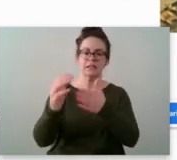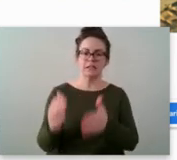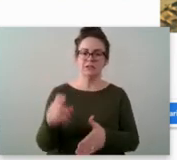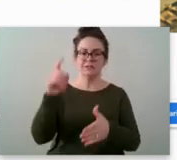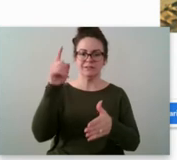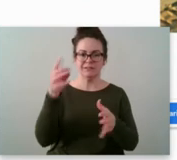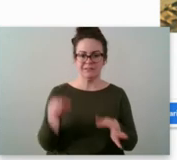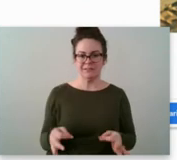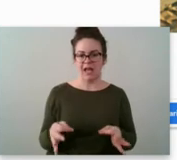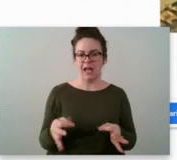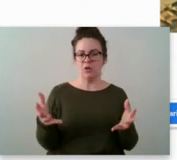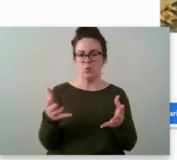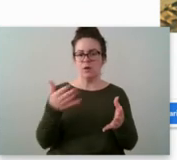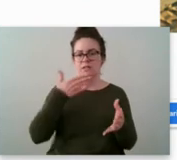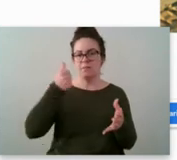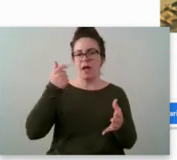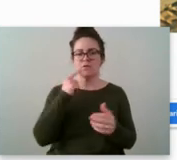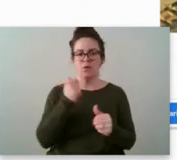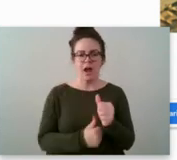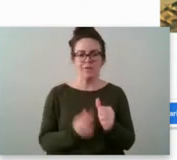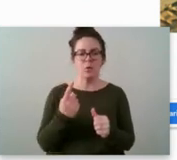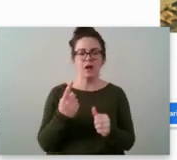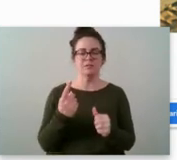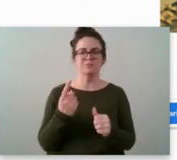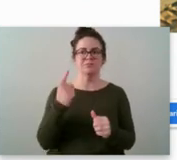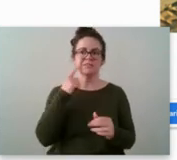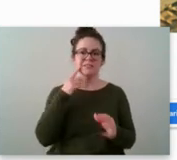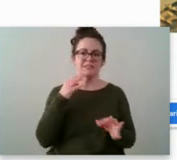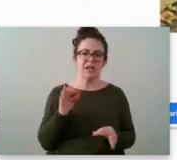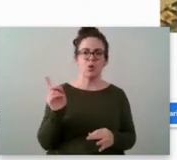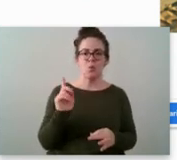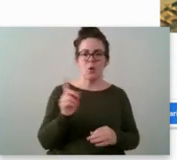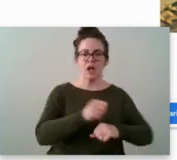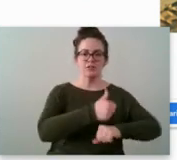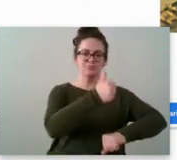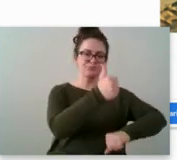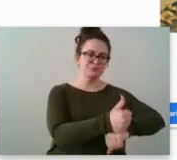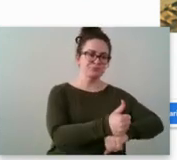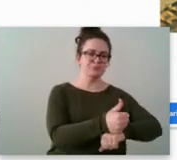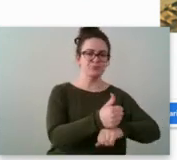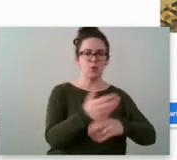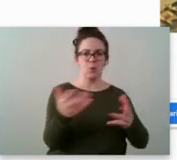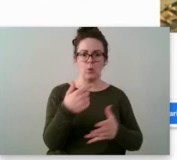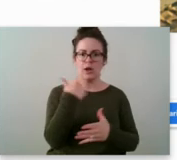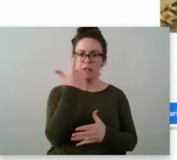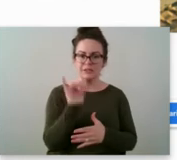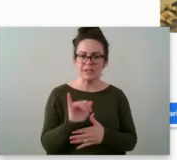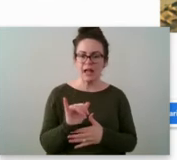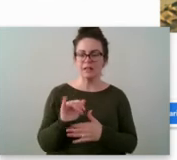best for everybody. And they'll decide where it goes, what it looks like, how it's built.